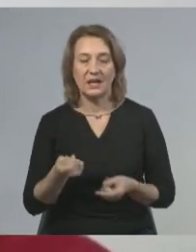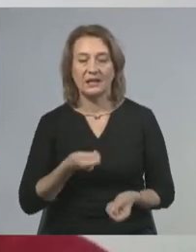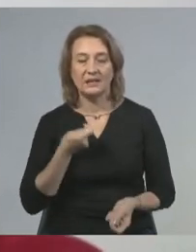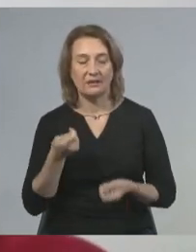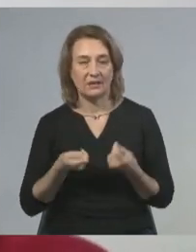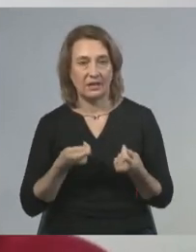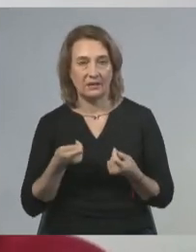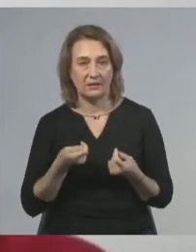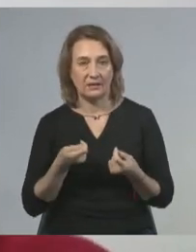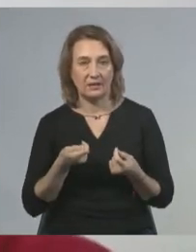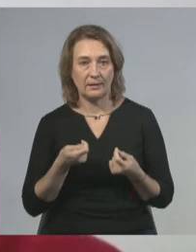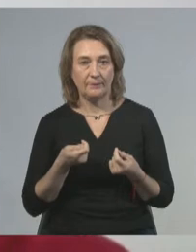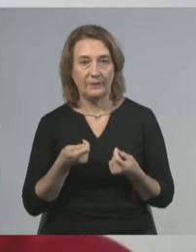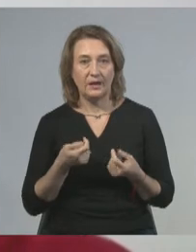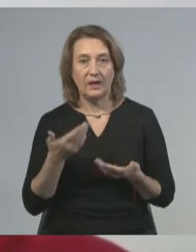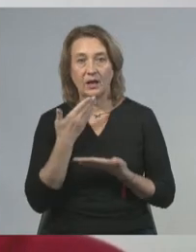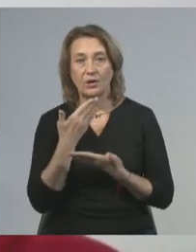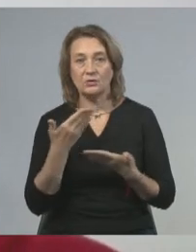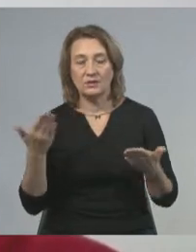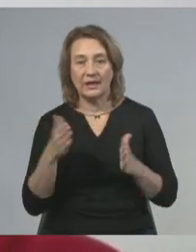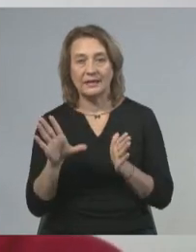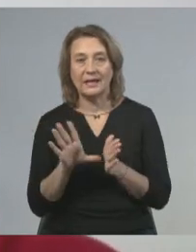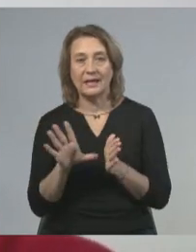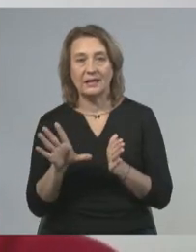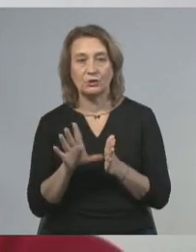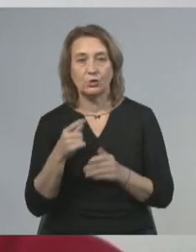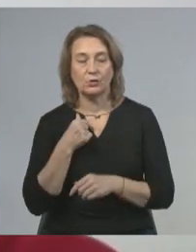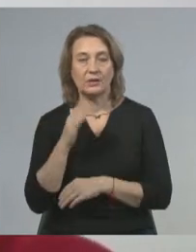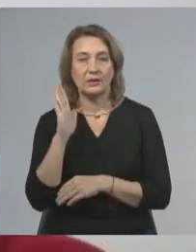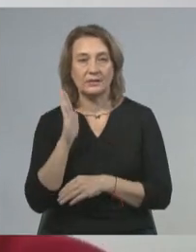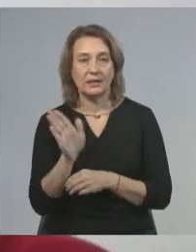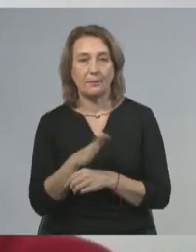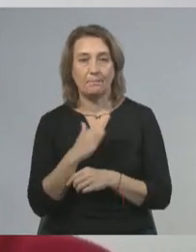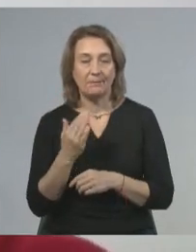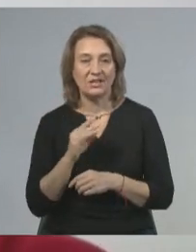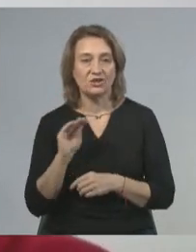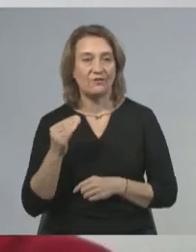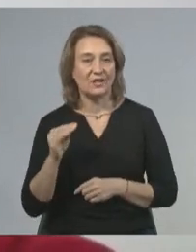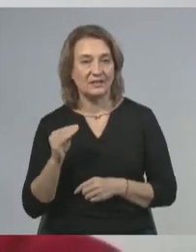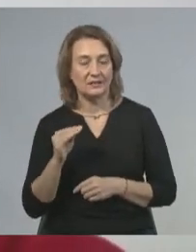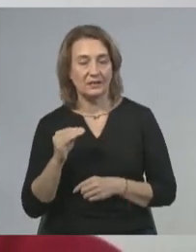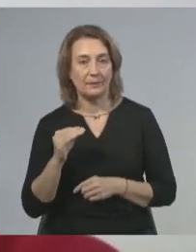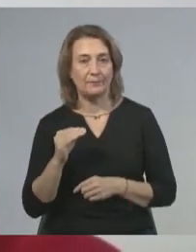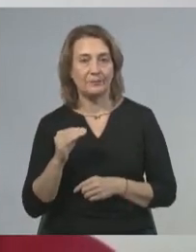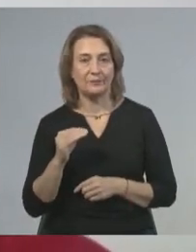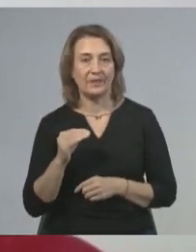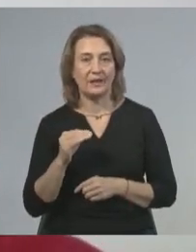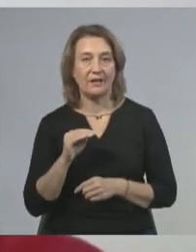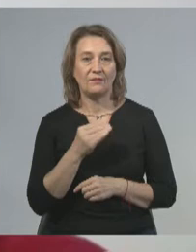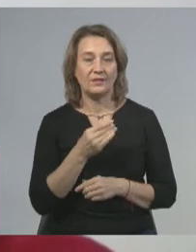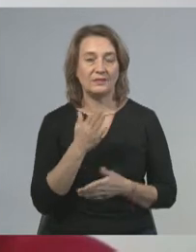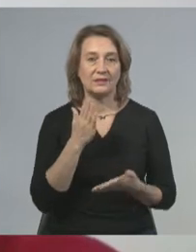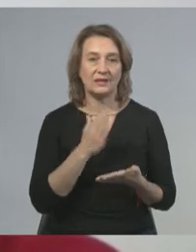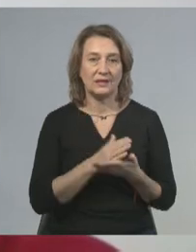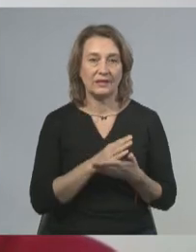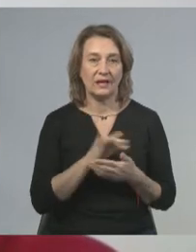institutions to be able to hold elections and the last question about online elections uh i